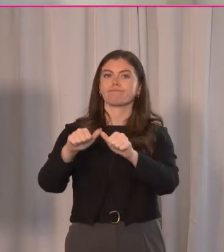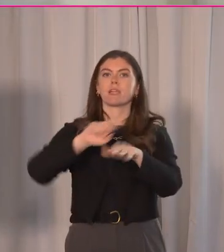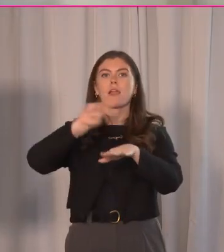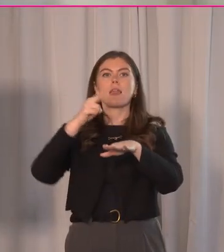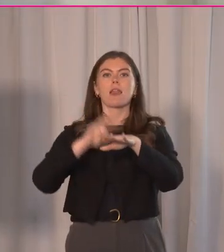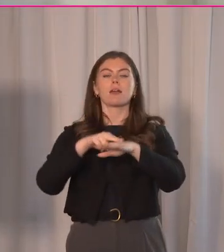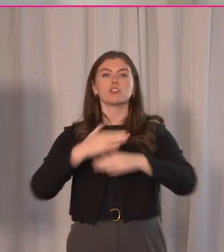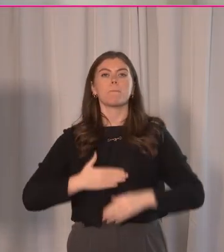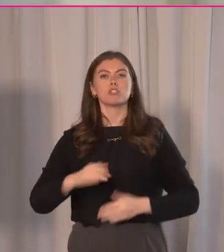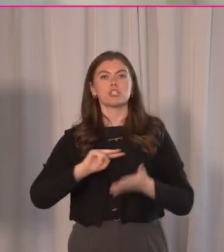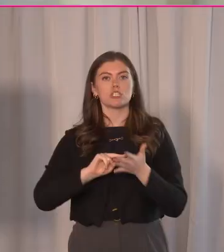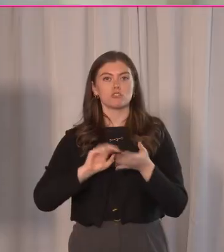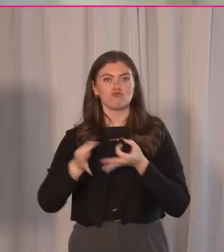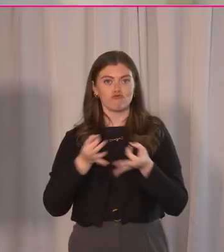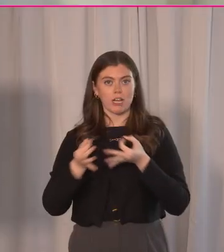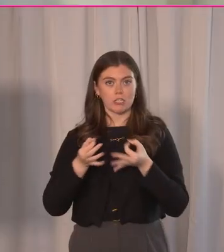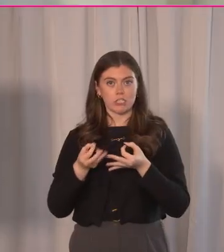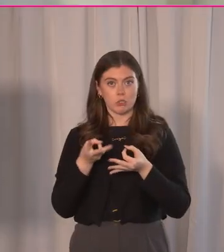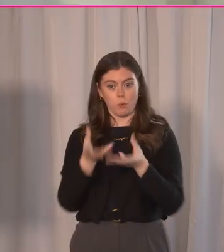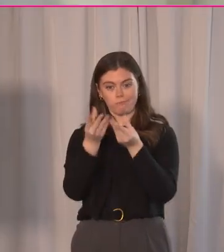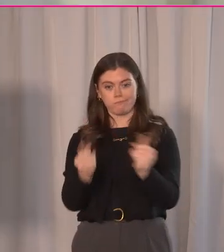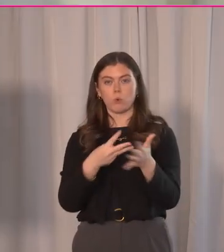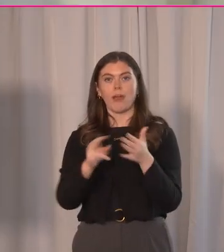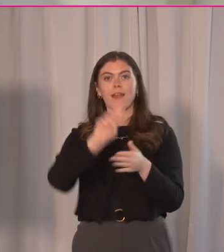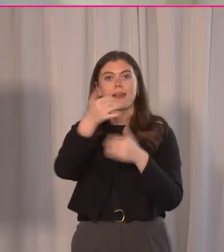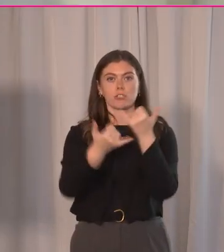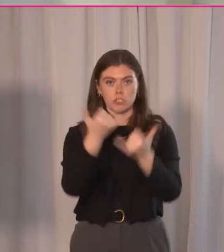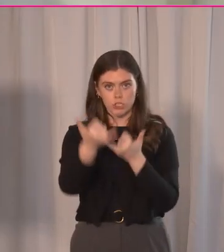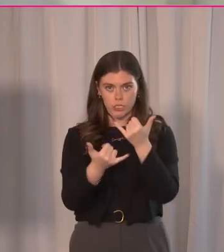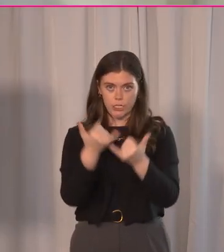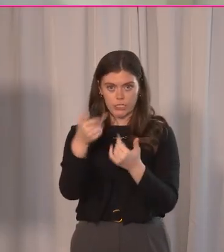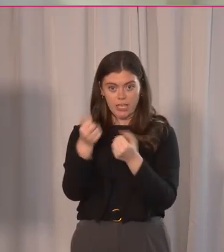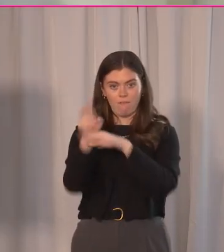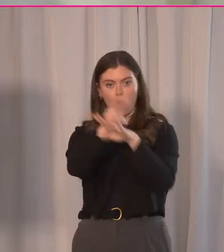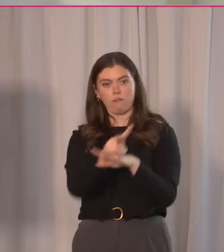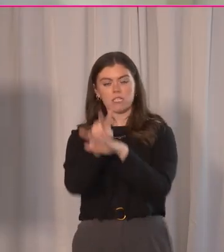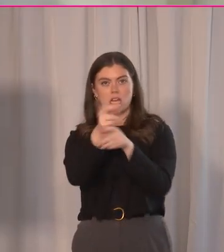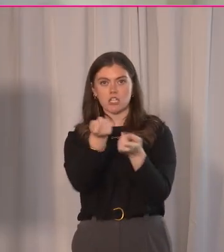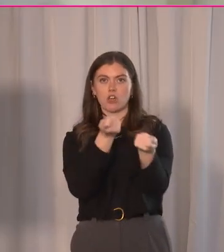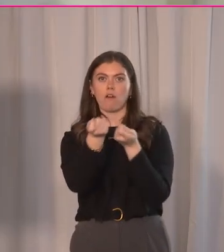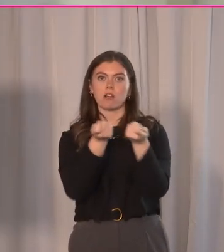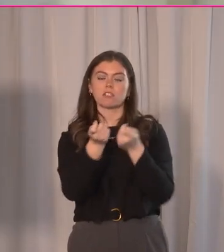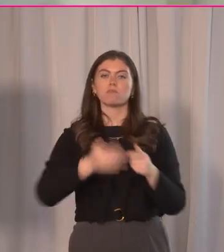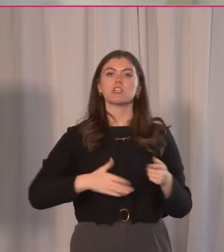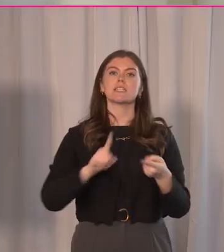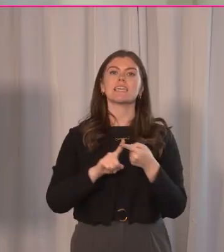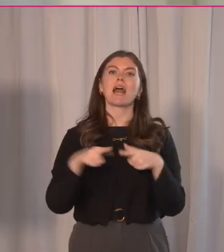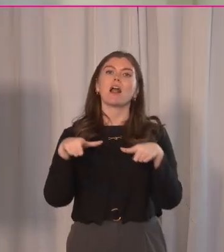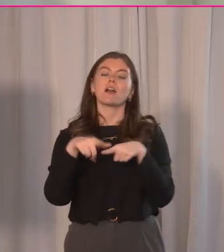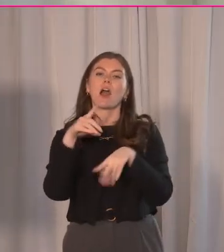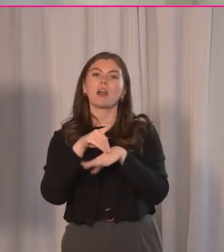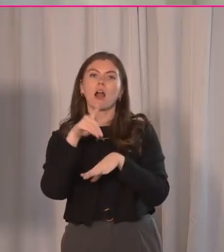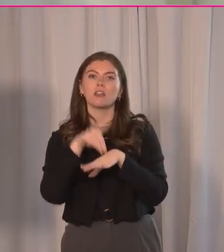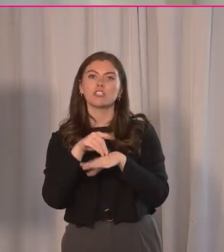Maternity Strategy, which expires next year, and she also has oversight and governance of the maternity and gynaecology policy in